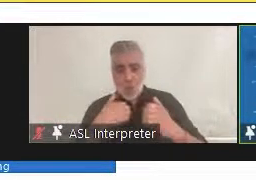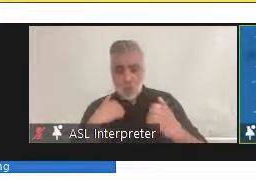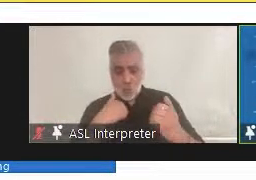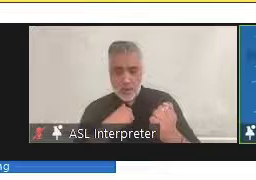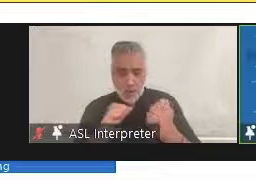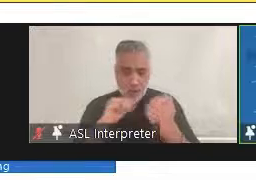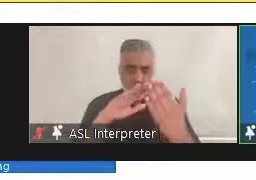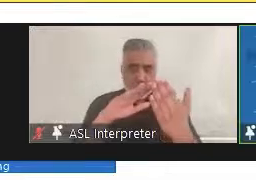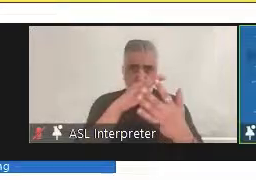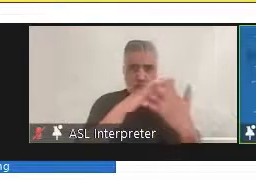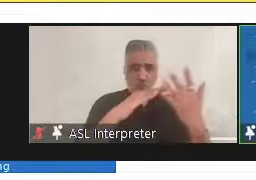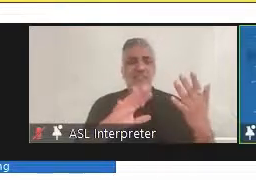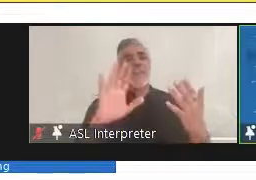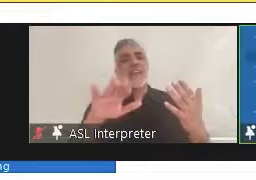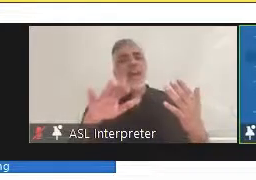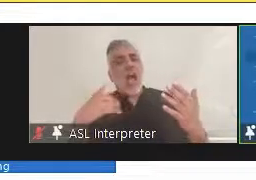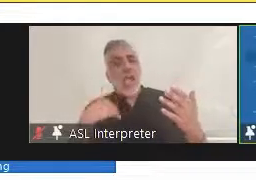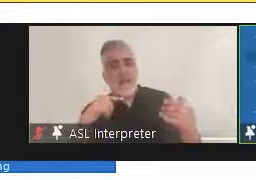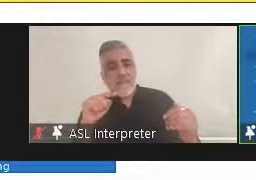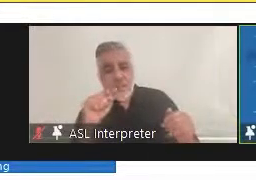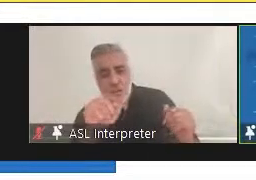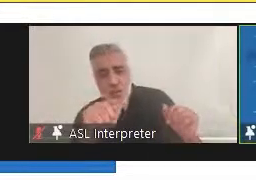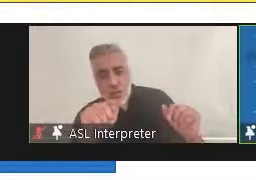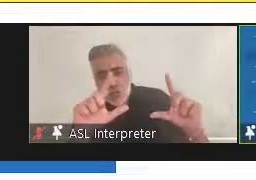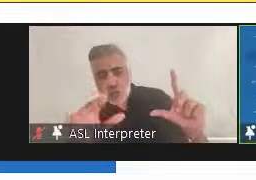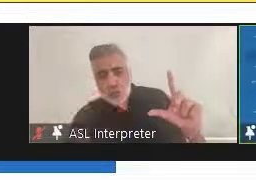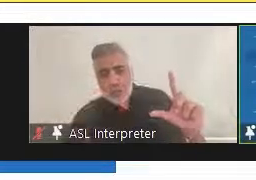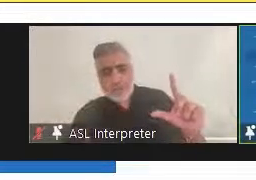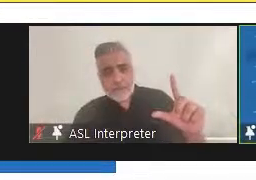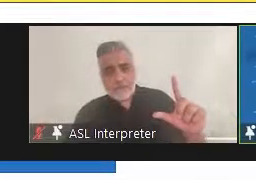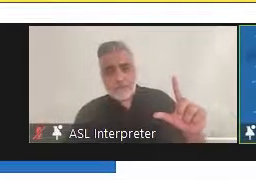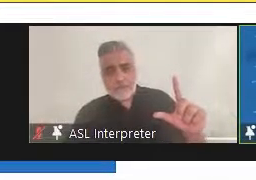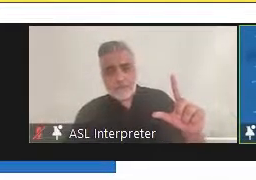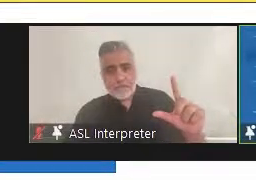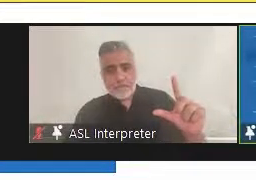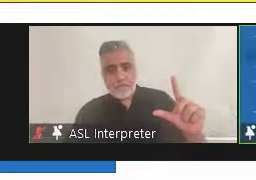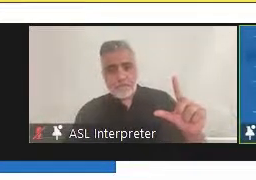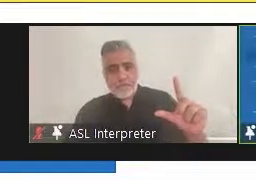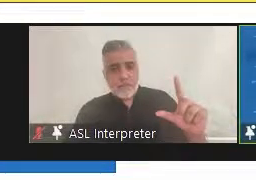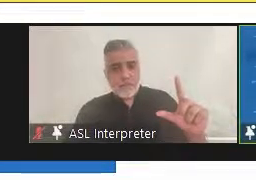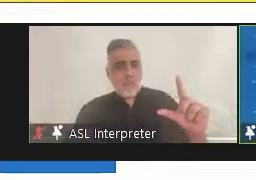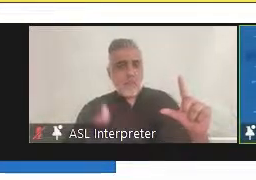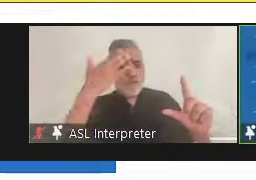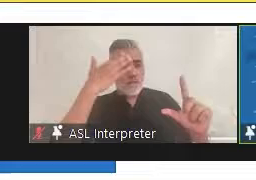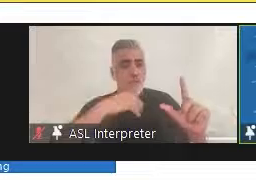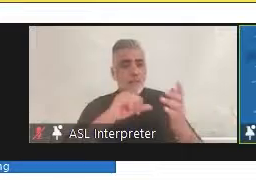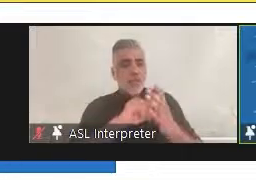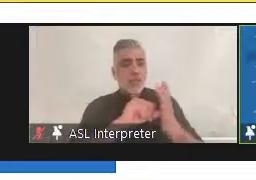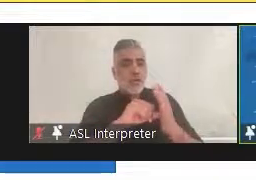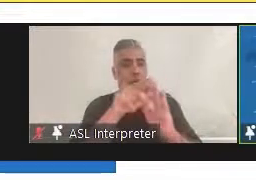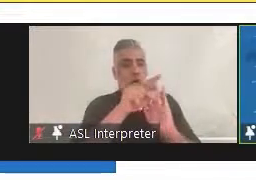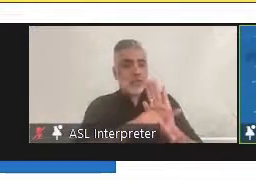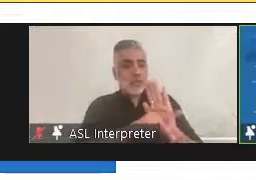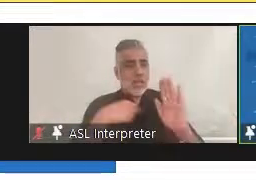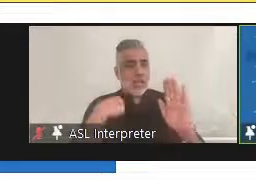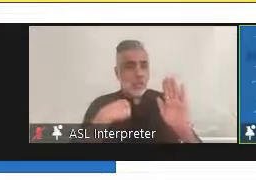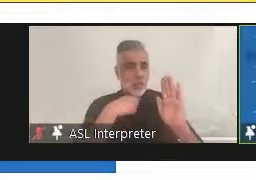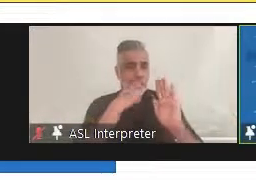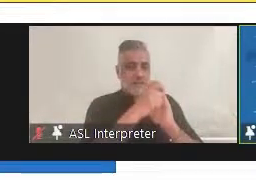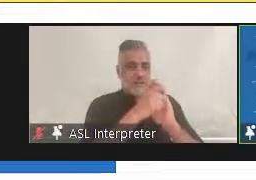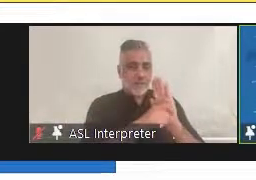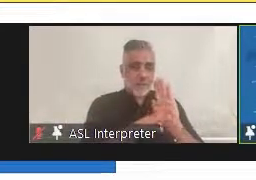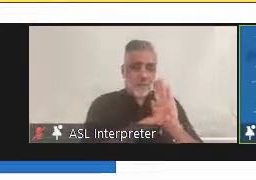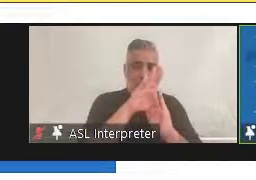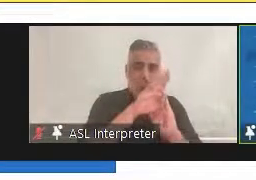those. I have up on the screen the front page of policy note that we developed, policy recommendations